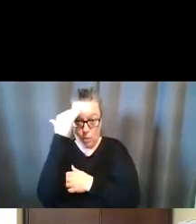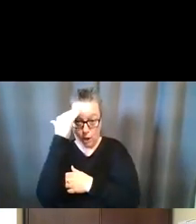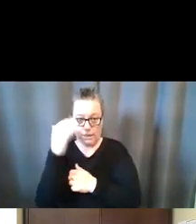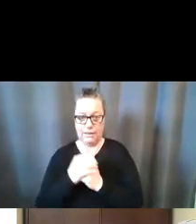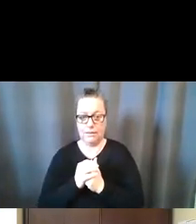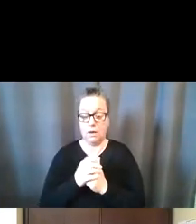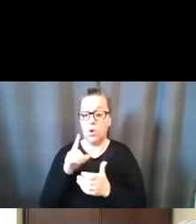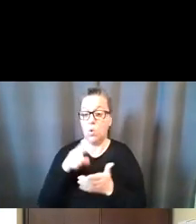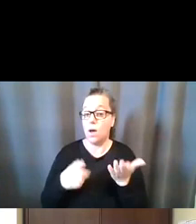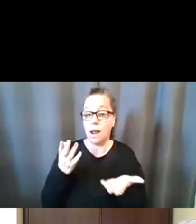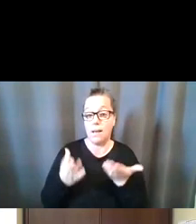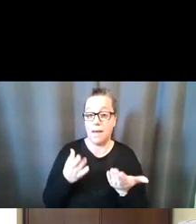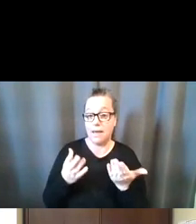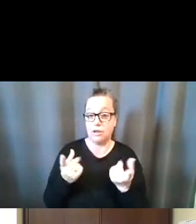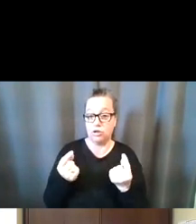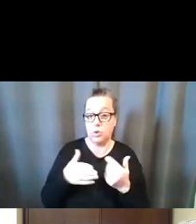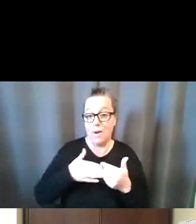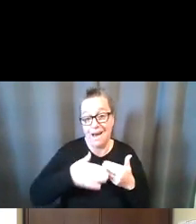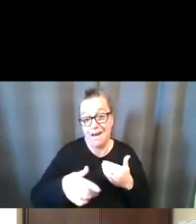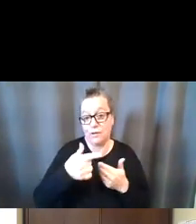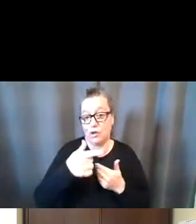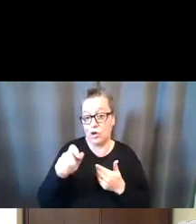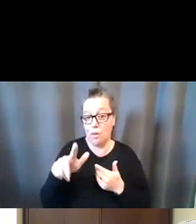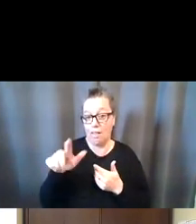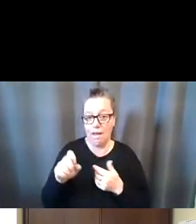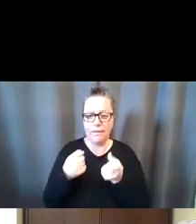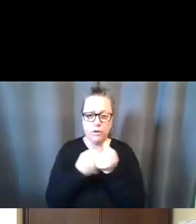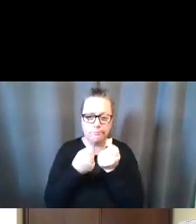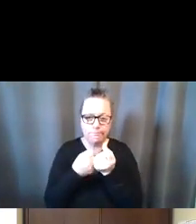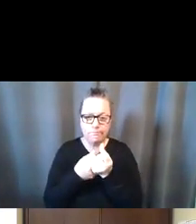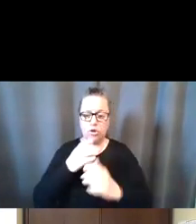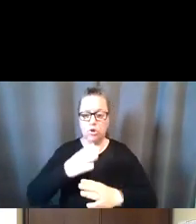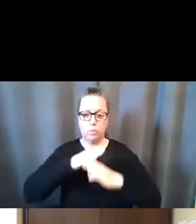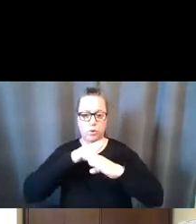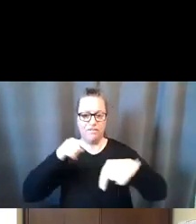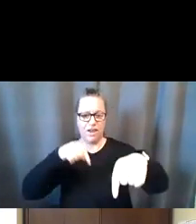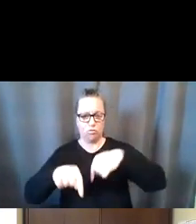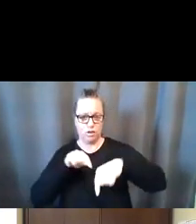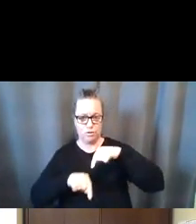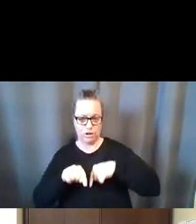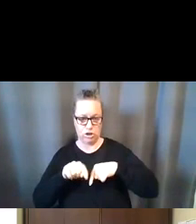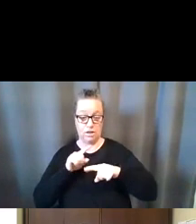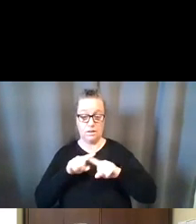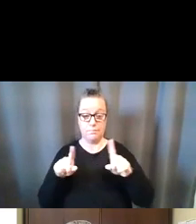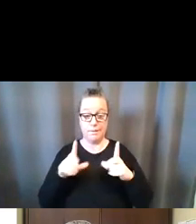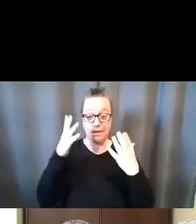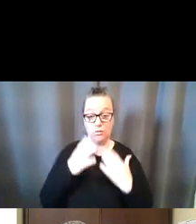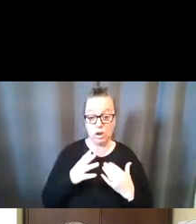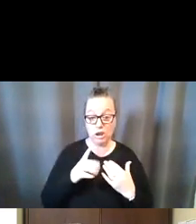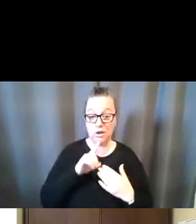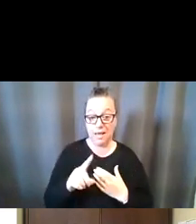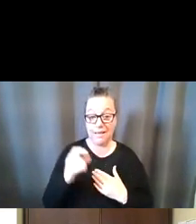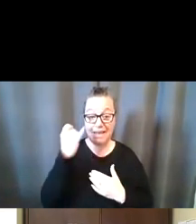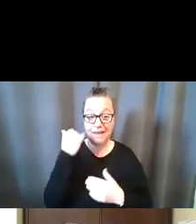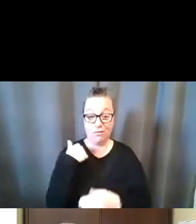what I might do after go live to reinforce and prevent regression. But the unfortunate reality is, if we